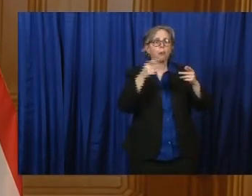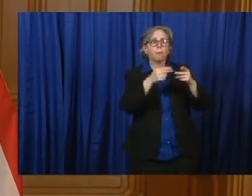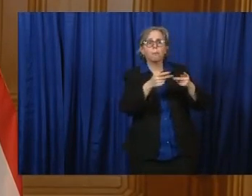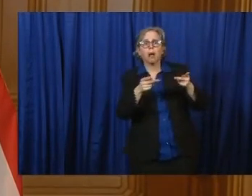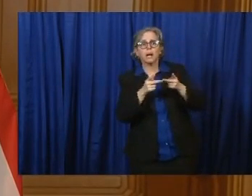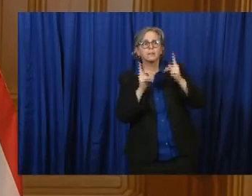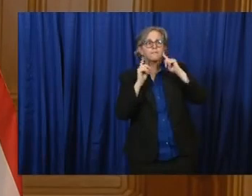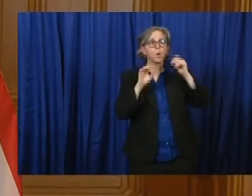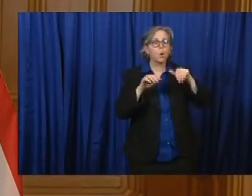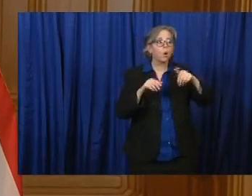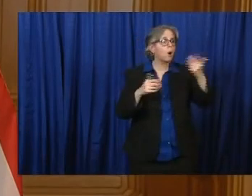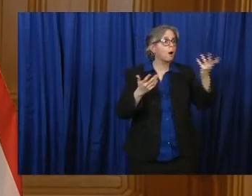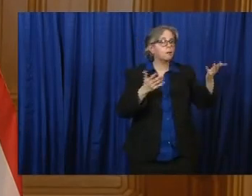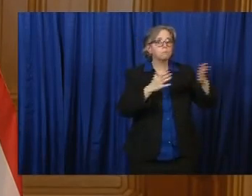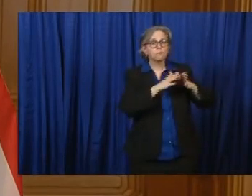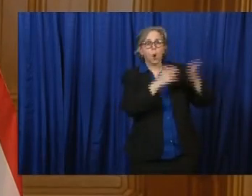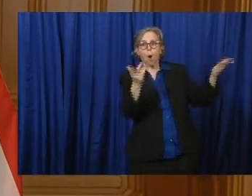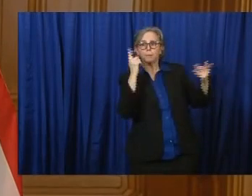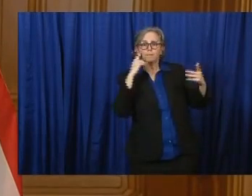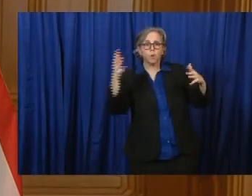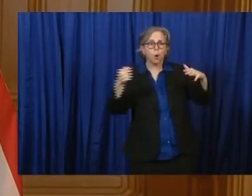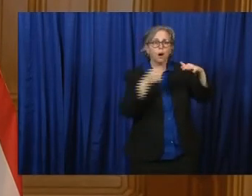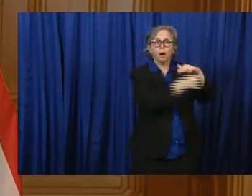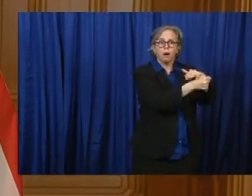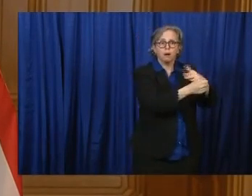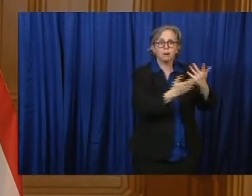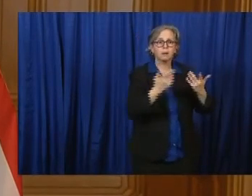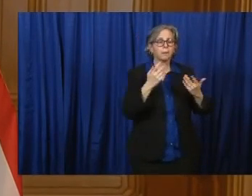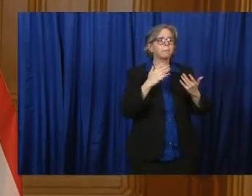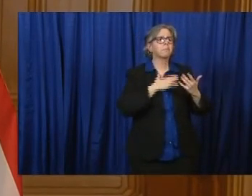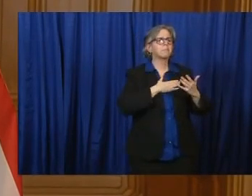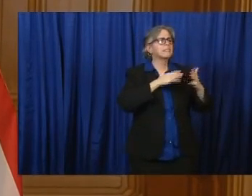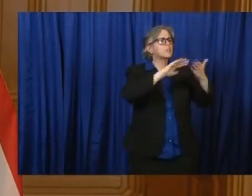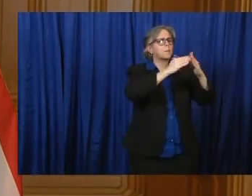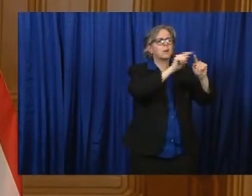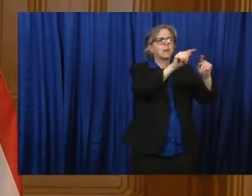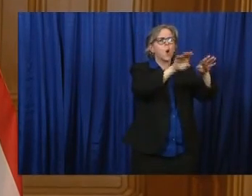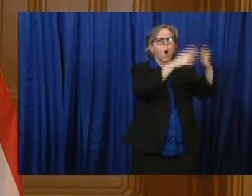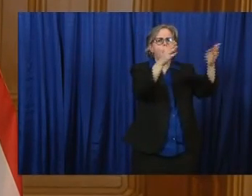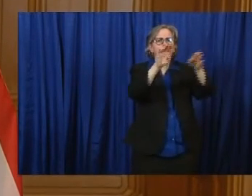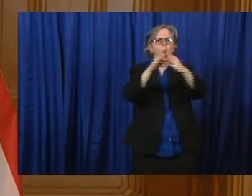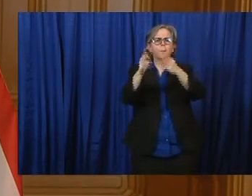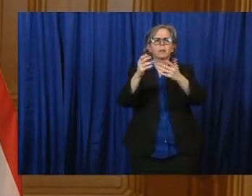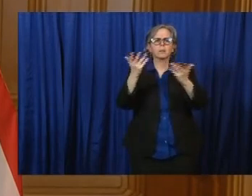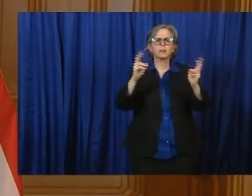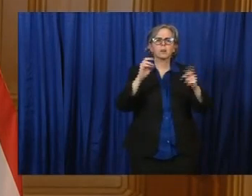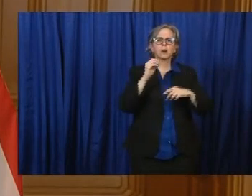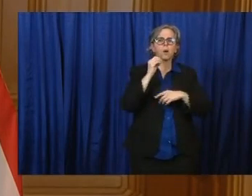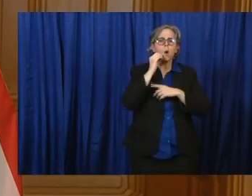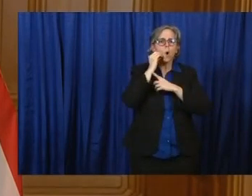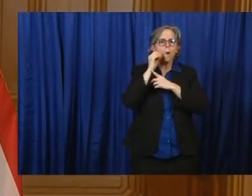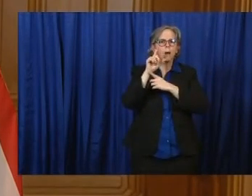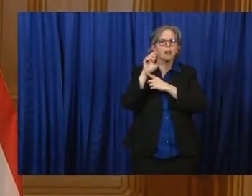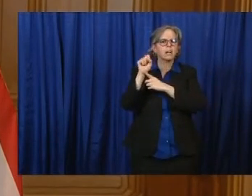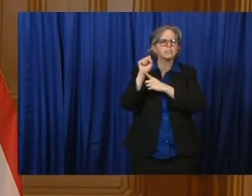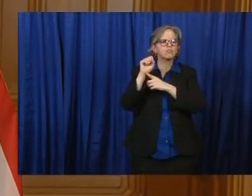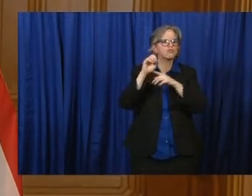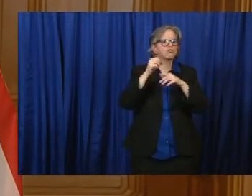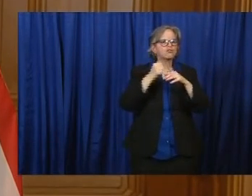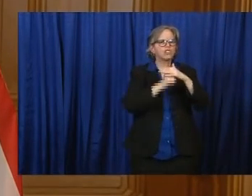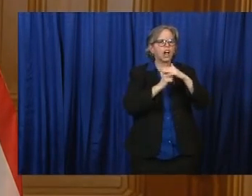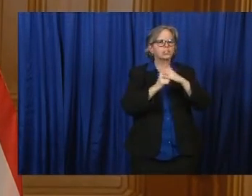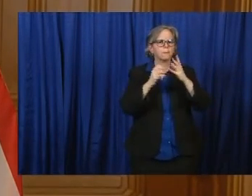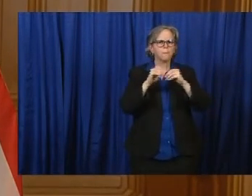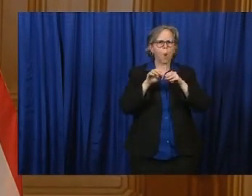communities to include homeless shelters in your planning so that we can more quickly help support these Ohioans to meet the